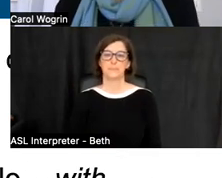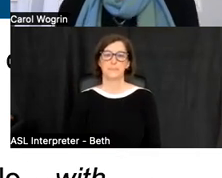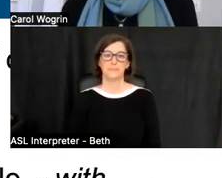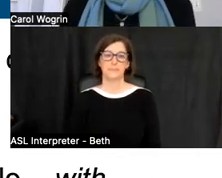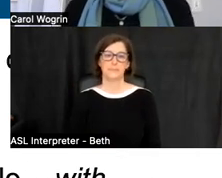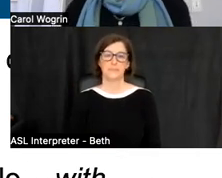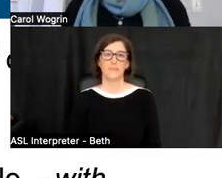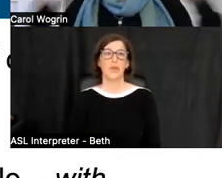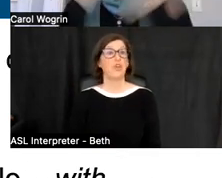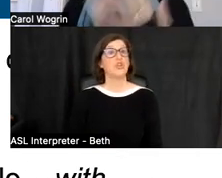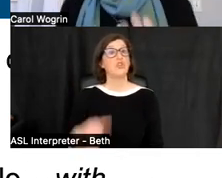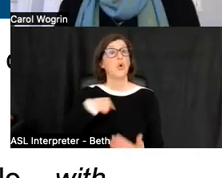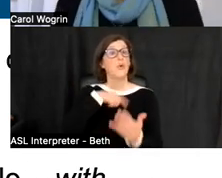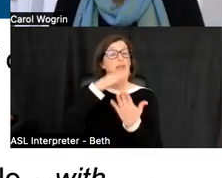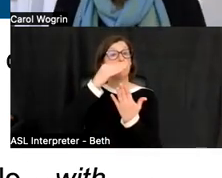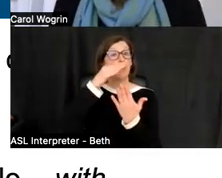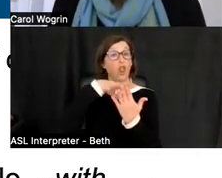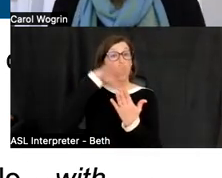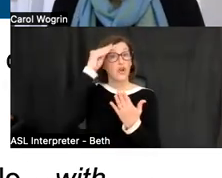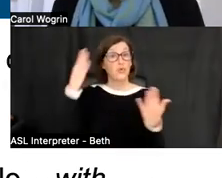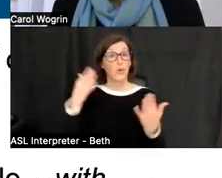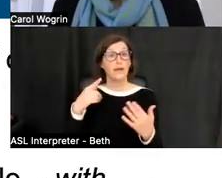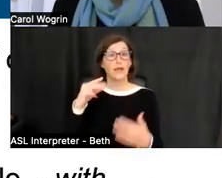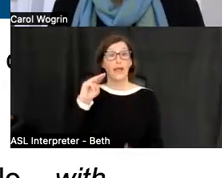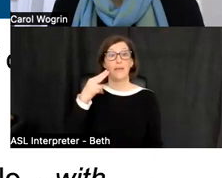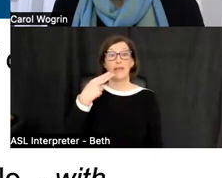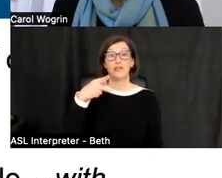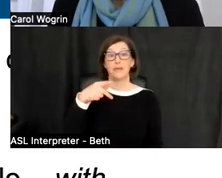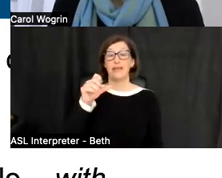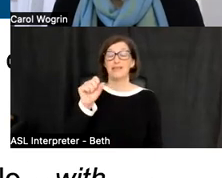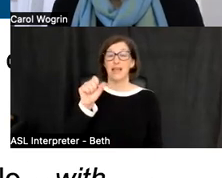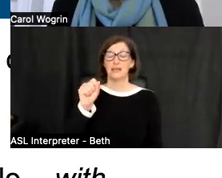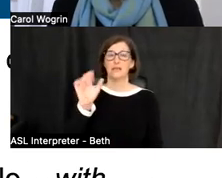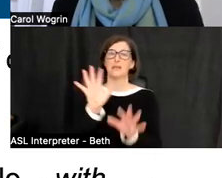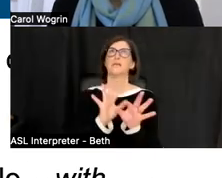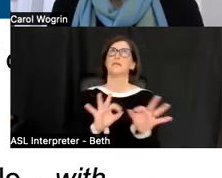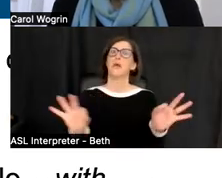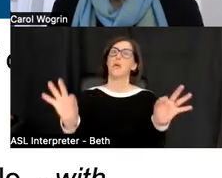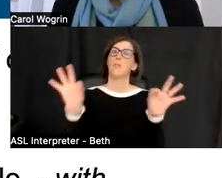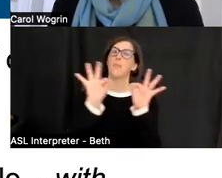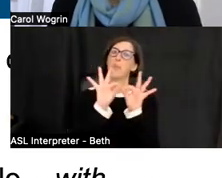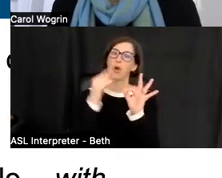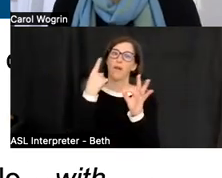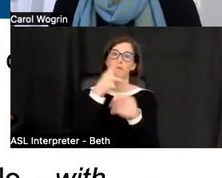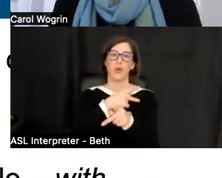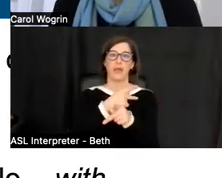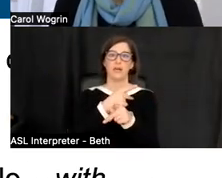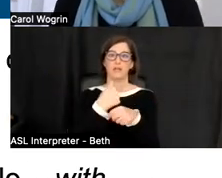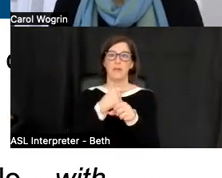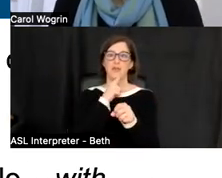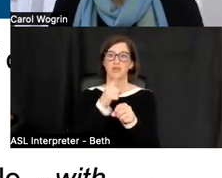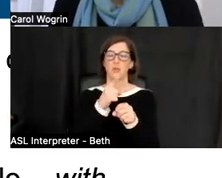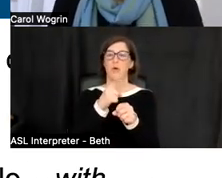So the lessons learned is mental health and psychosocial support is a really essential component of care in order to ensure